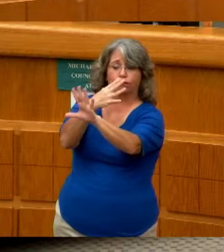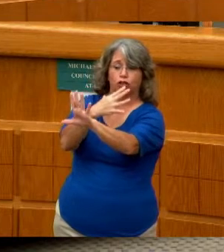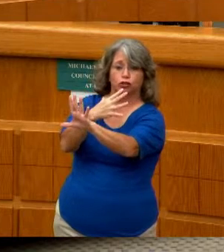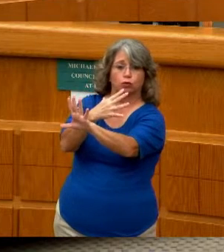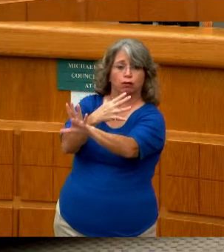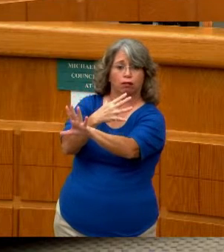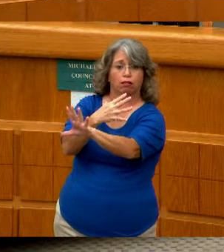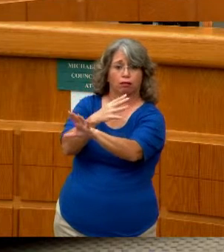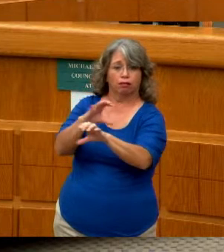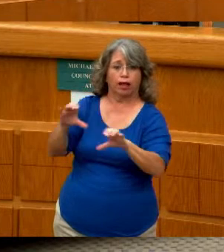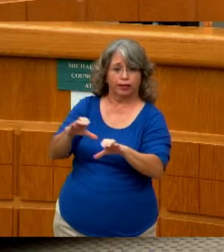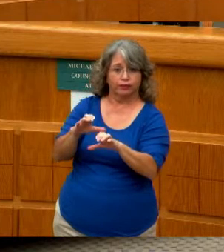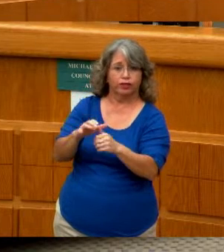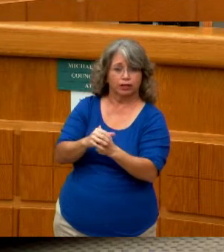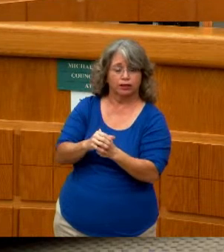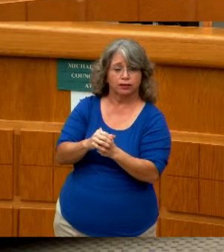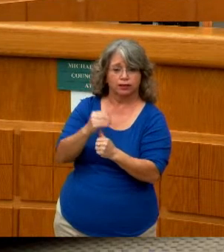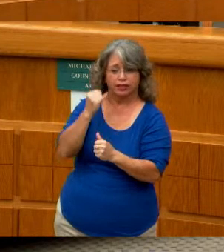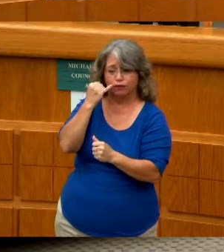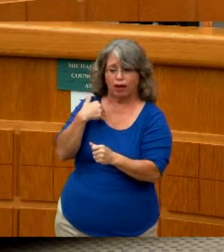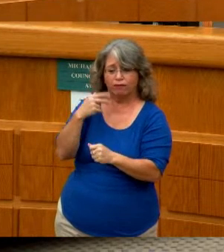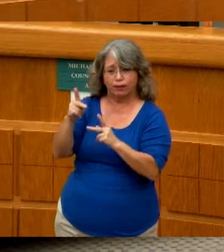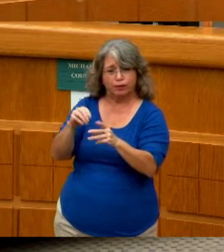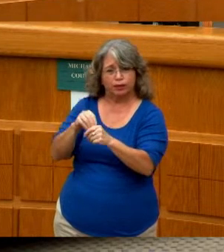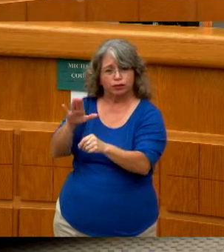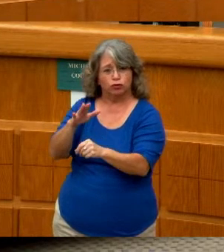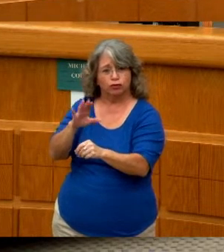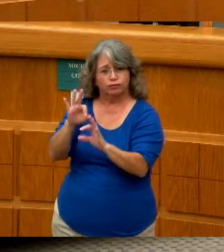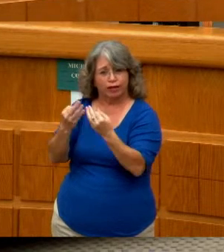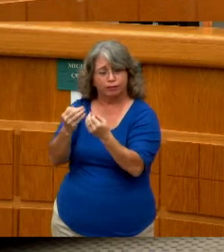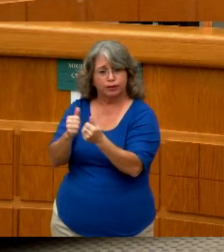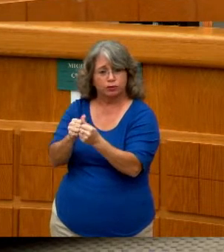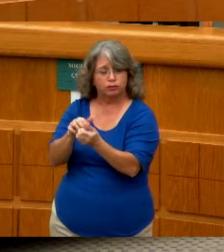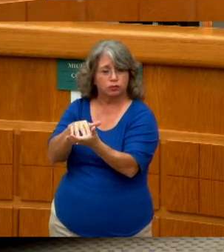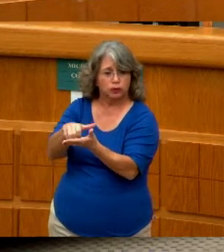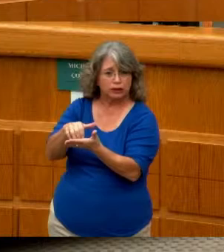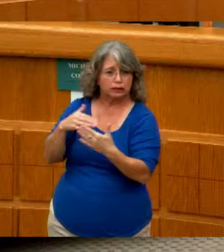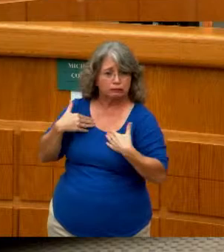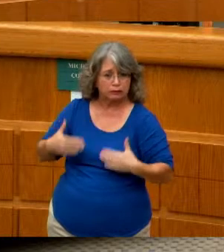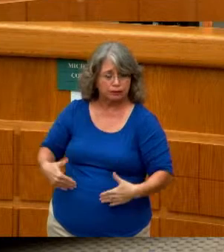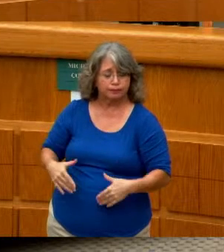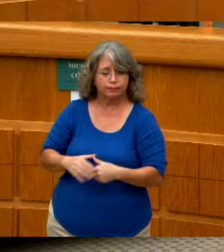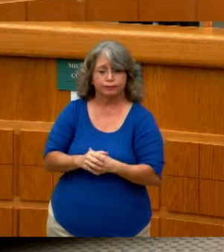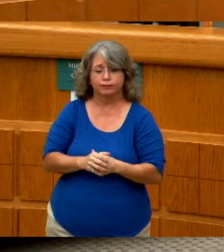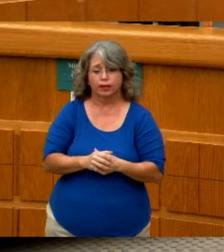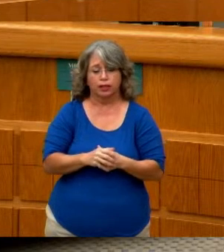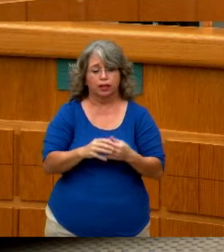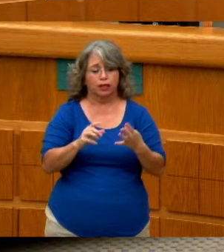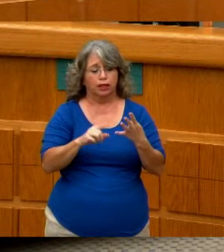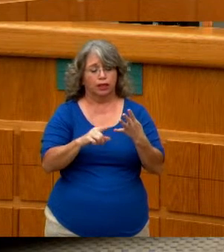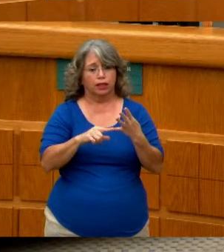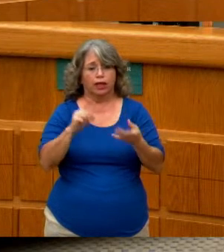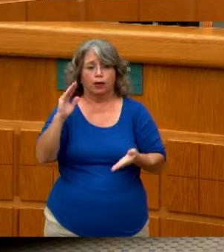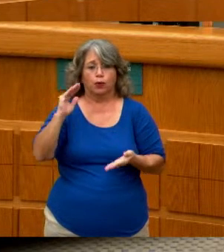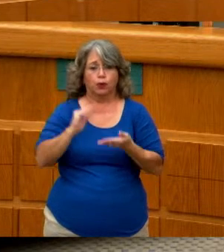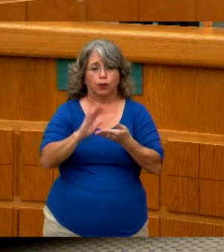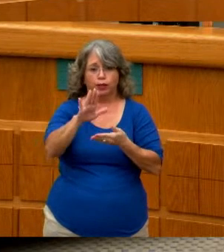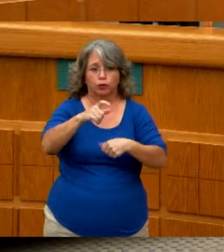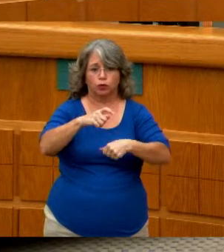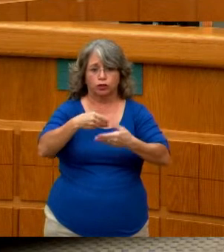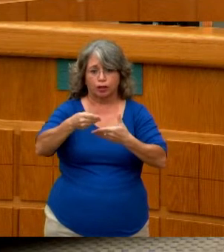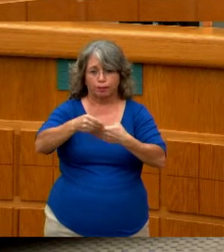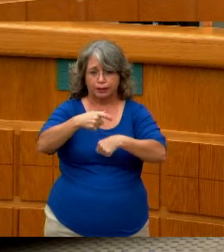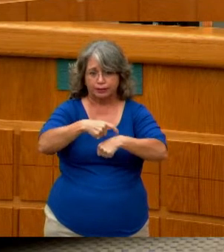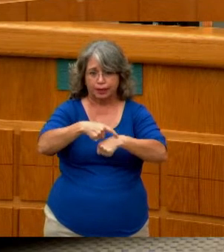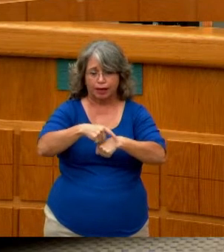Consider virtual activities if you have people that are vulnerable in your family. Avoid shopping in crowded spaces, especially